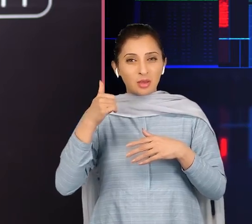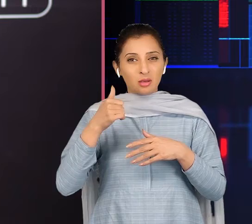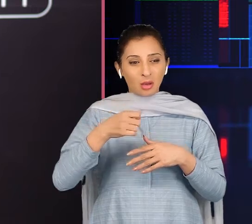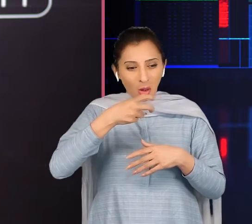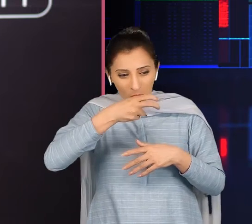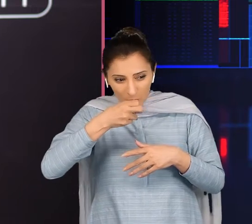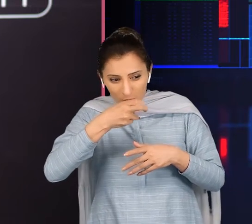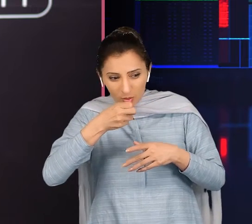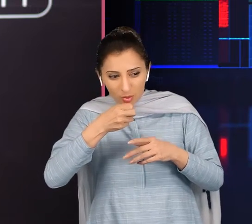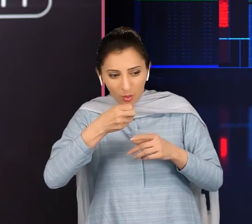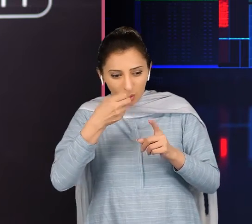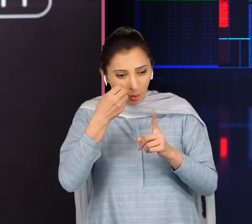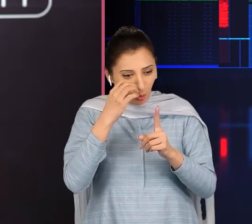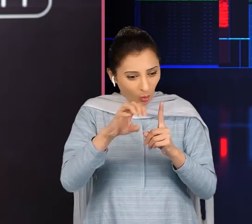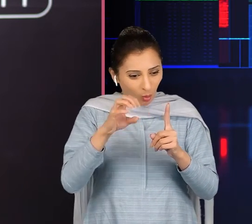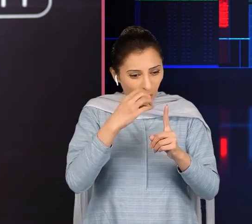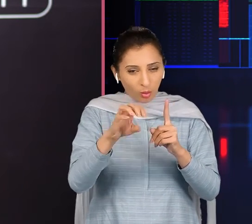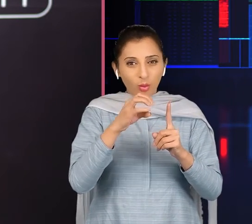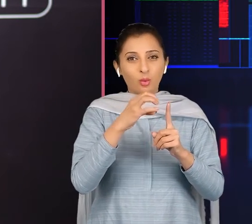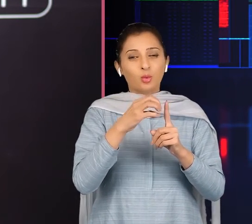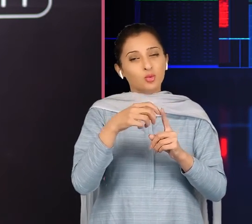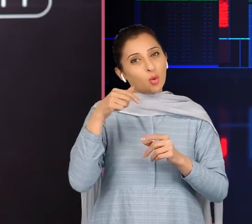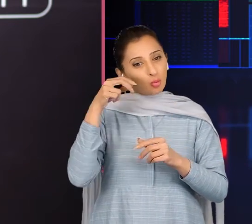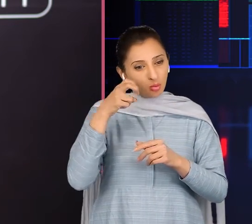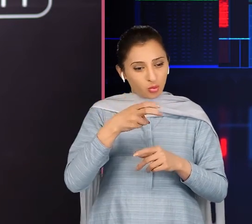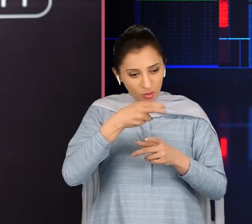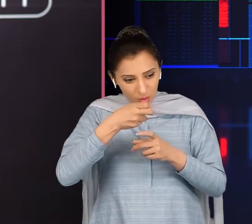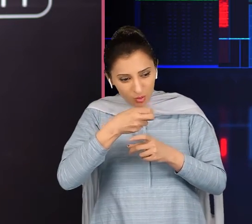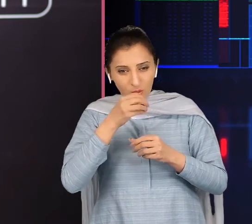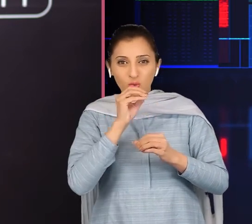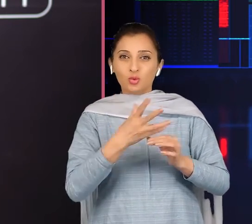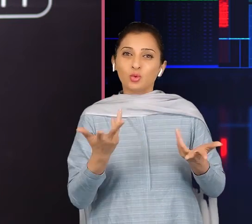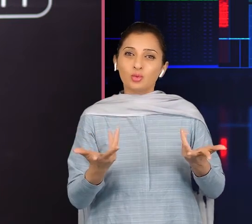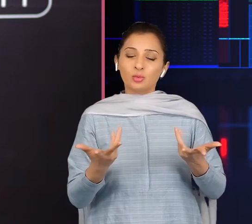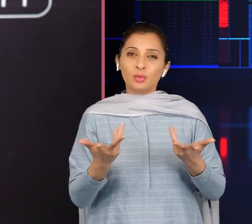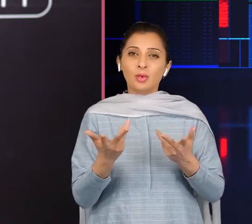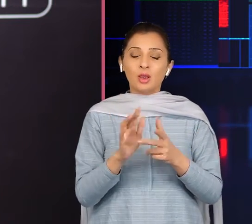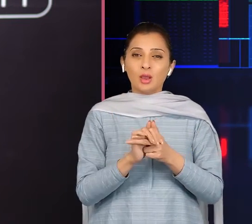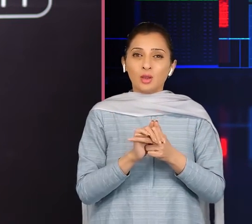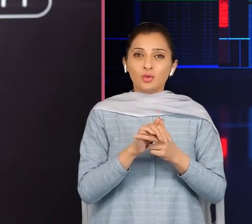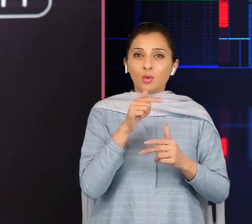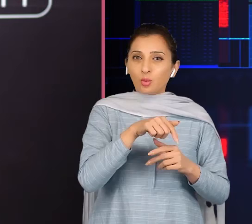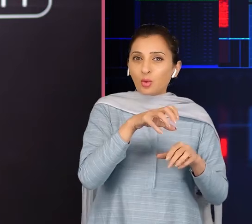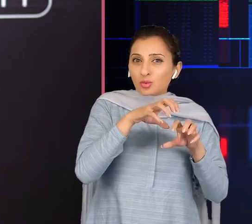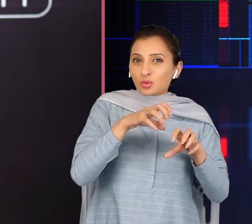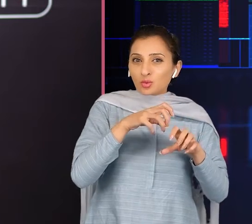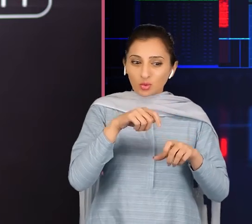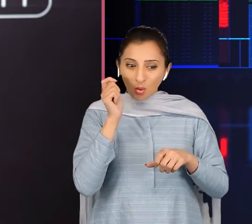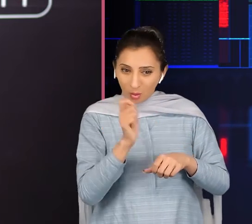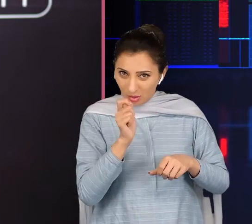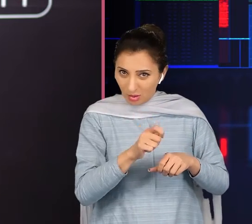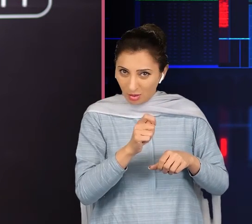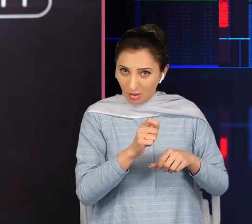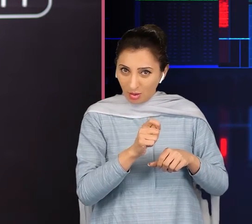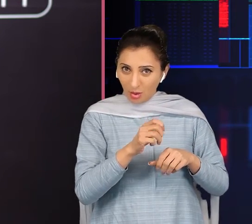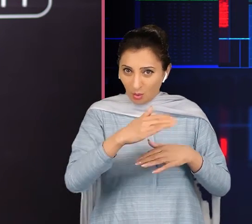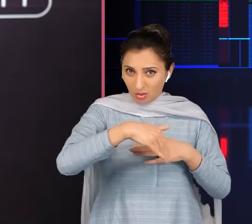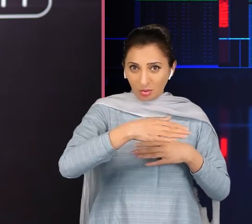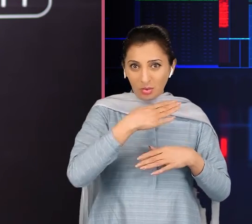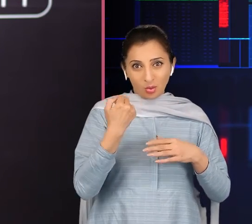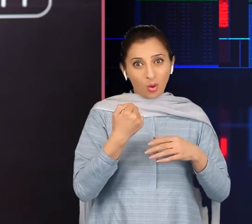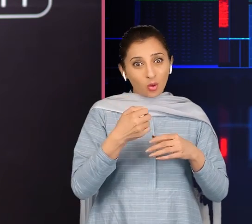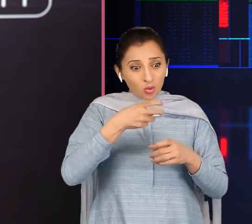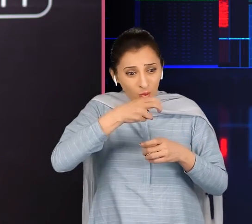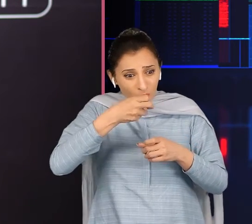pellets. Like somebody had most likely shot her as well. So this dog that had been beaten by sticks, left to die, had also been